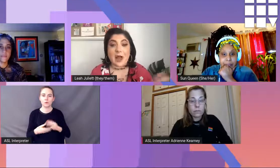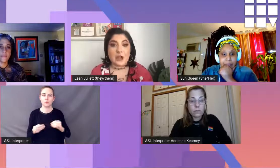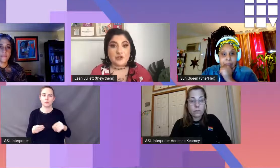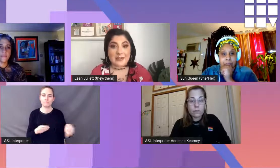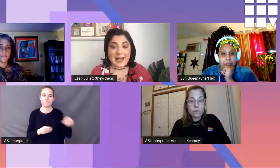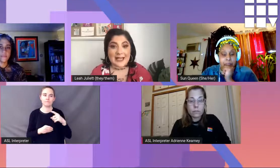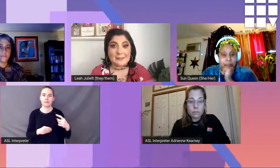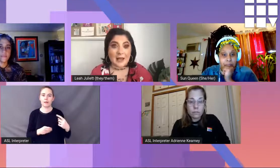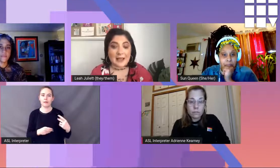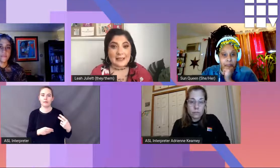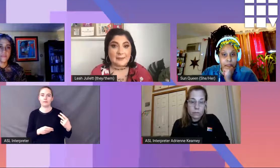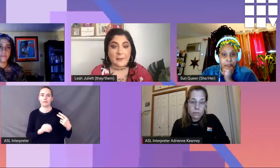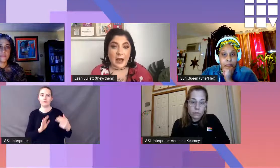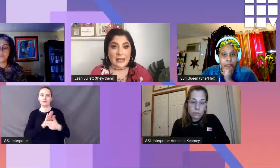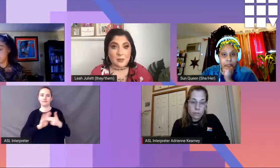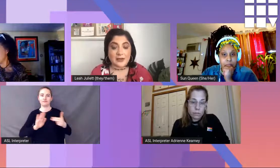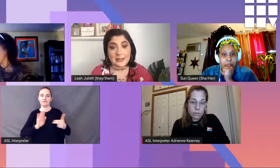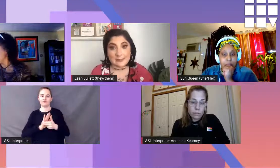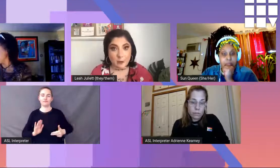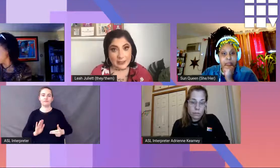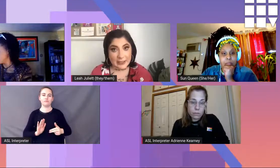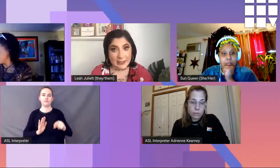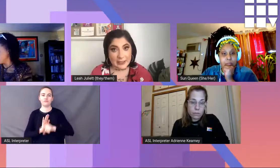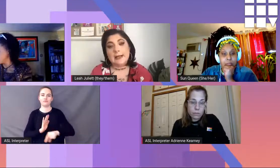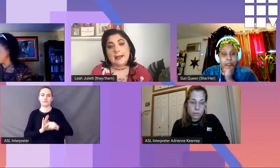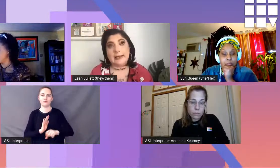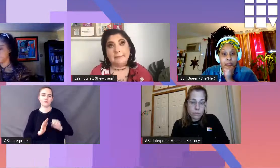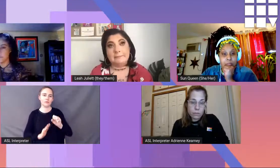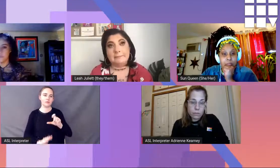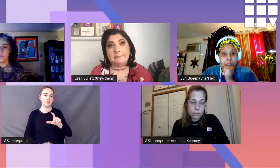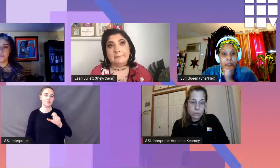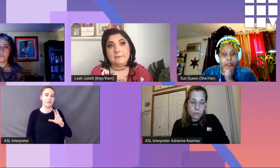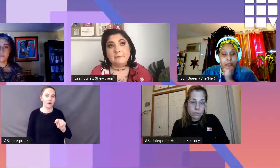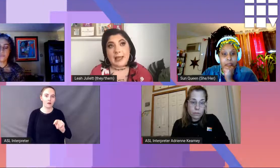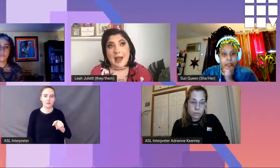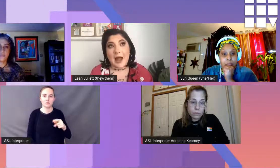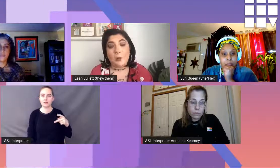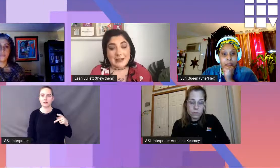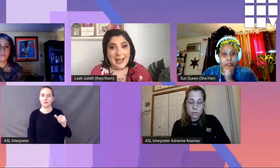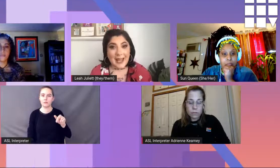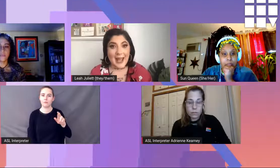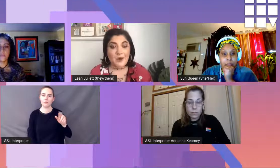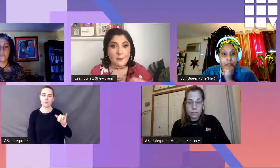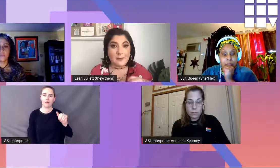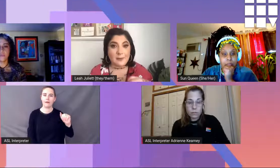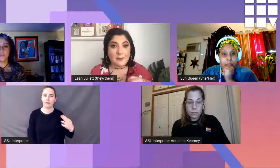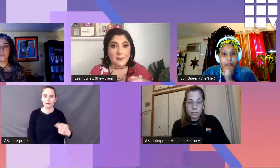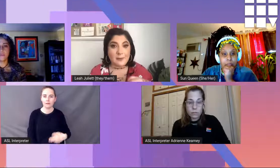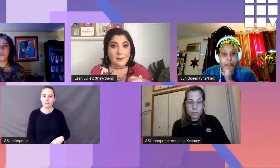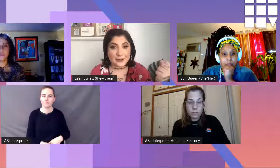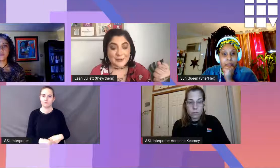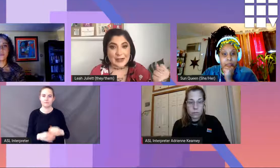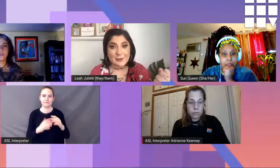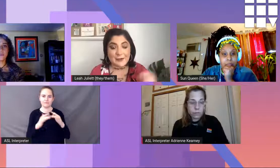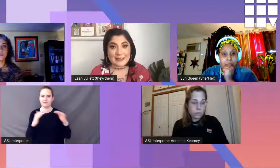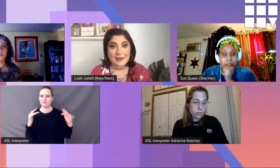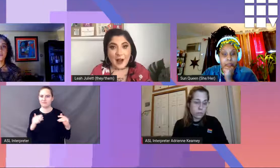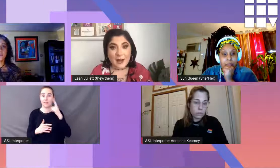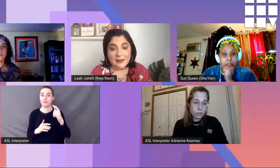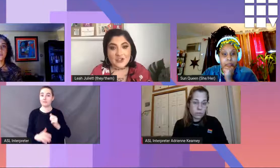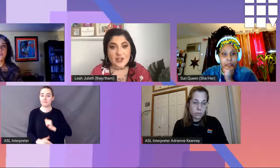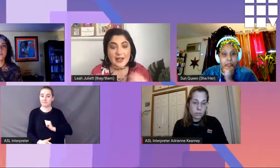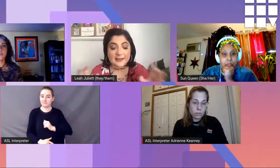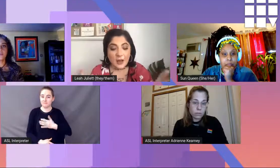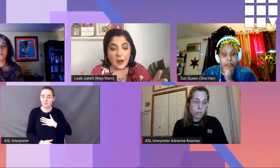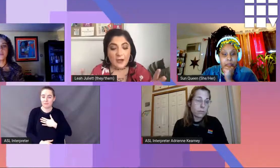who should be ostracized because my body was exploited. And one day I opened up my computer screen when I